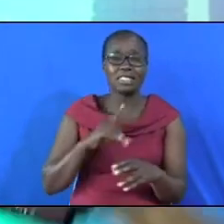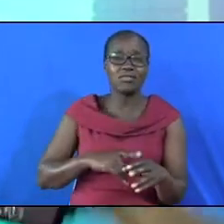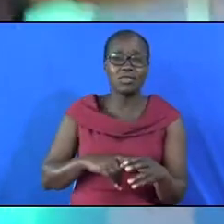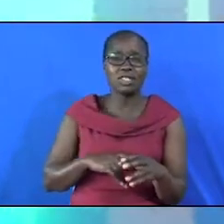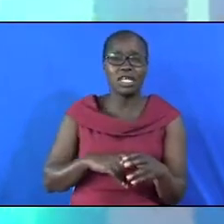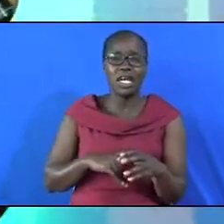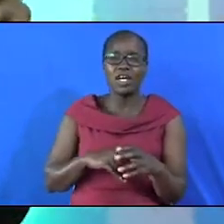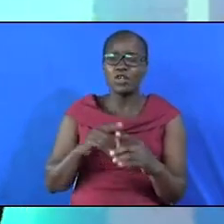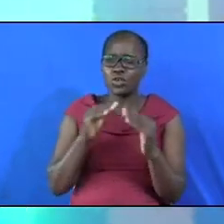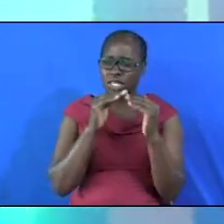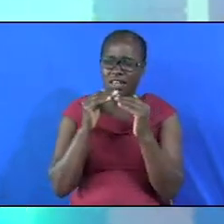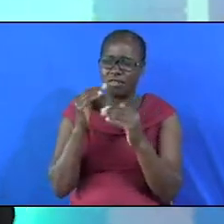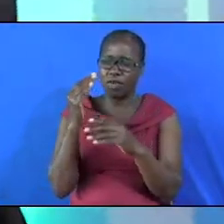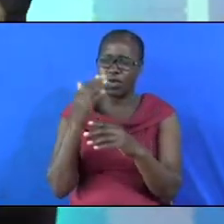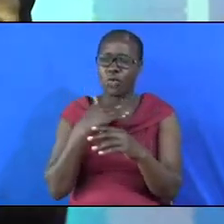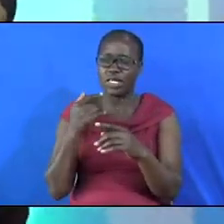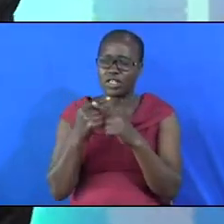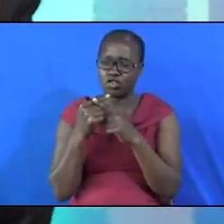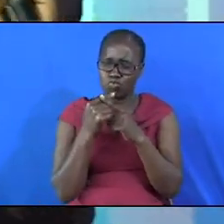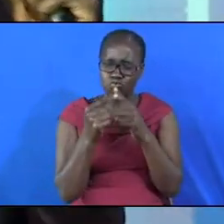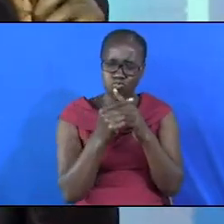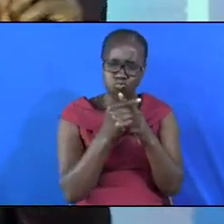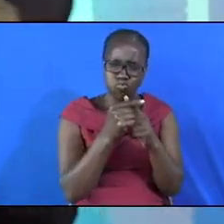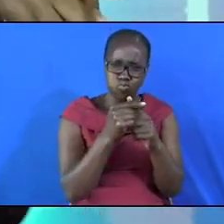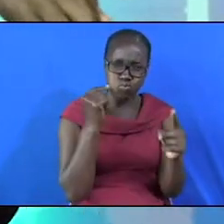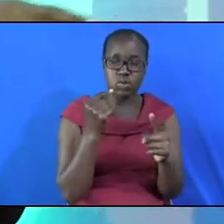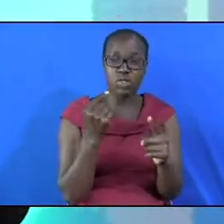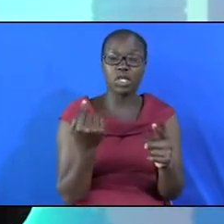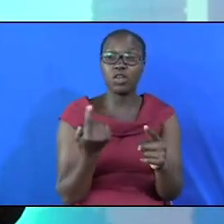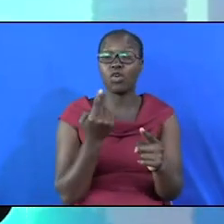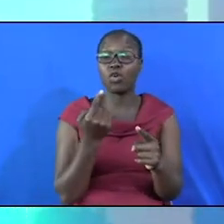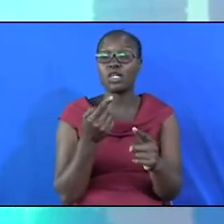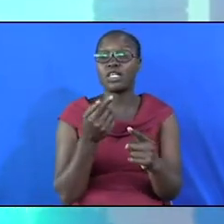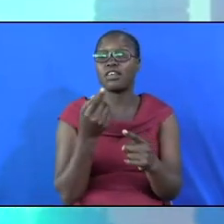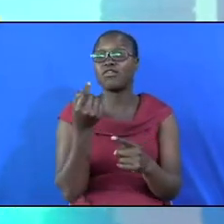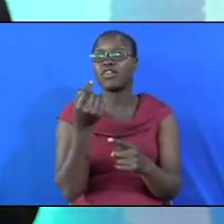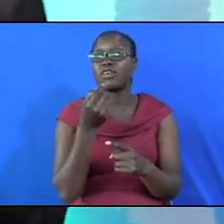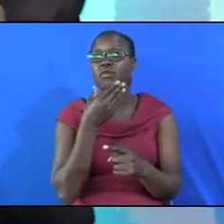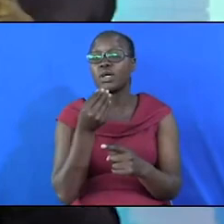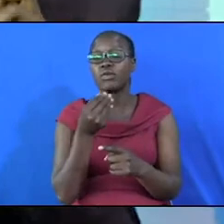to bring him down? My friend, I'm saying only good men will be missed.